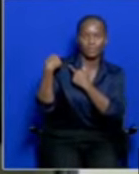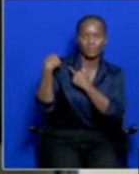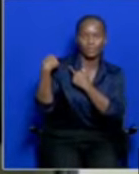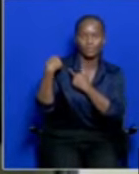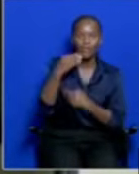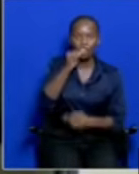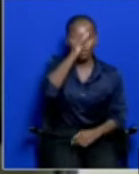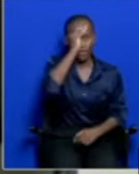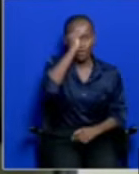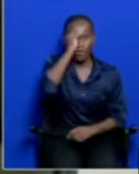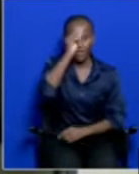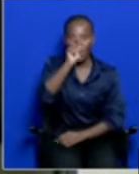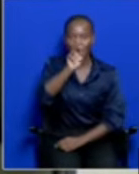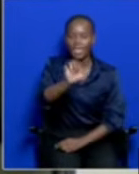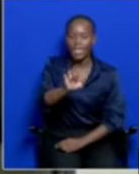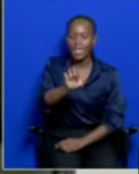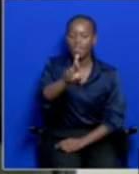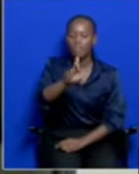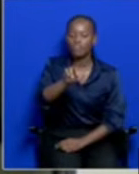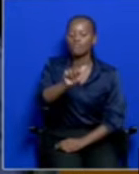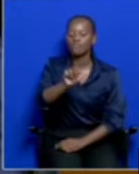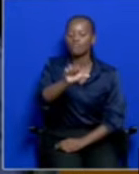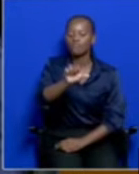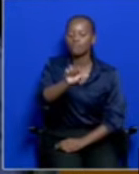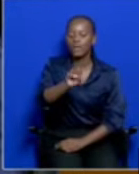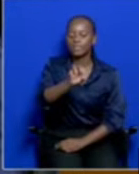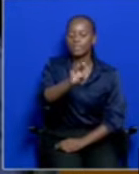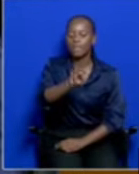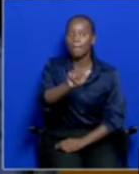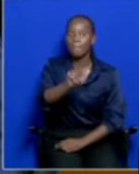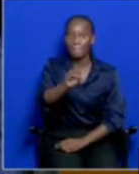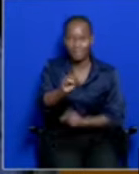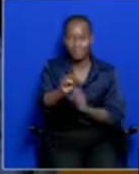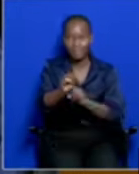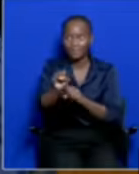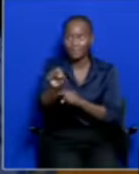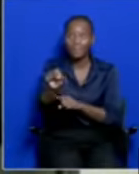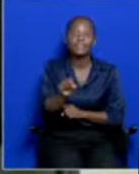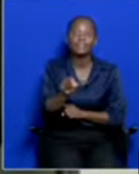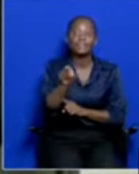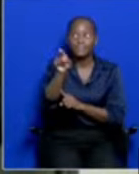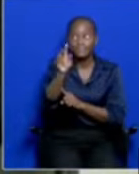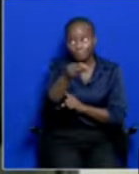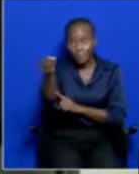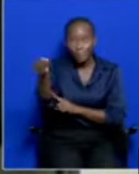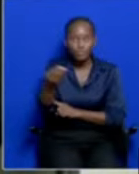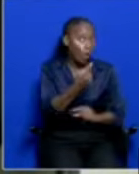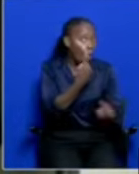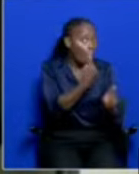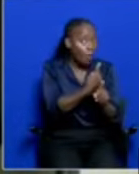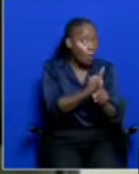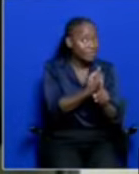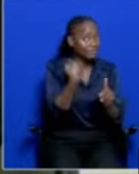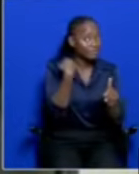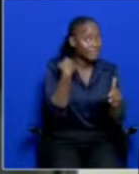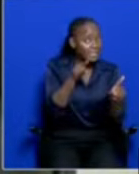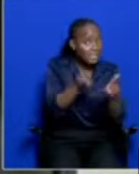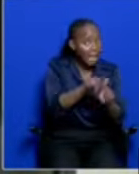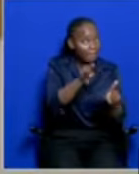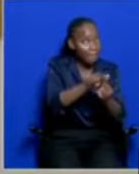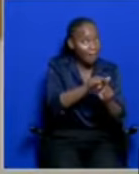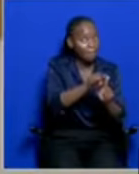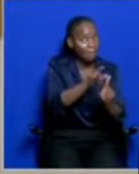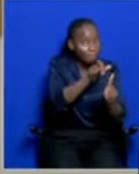our recommendation. So you always address to that office? To that office. Oh, all right, thank you. And perhaps just